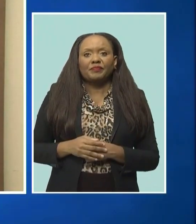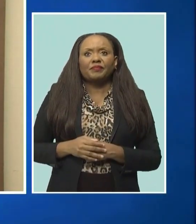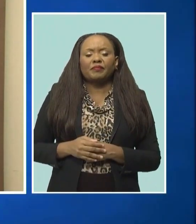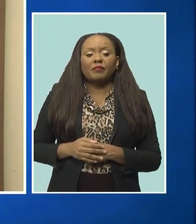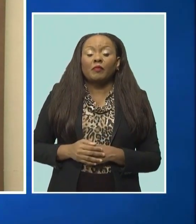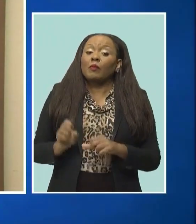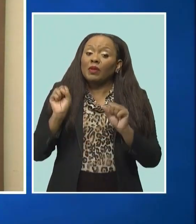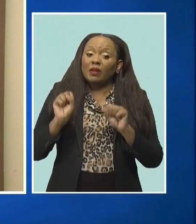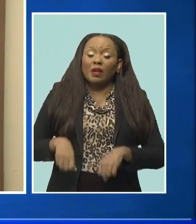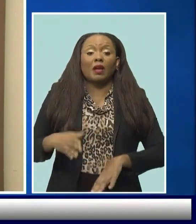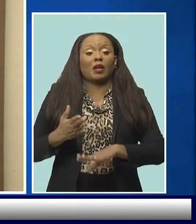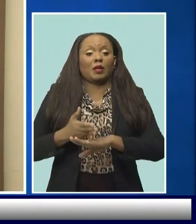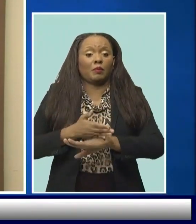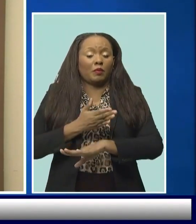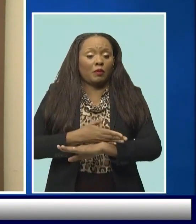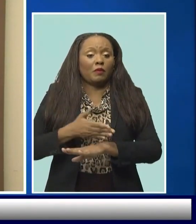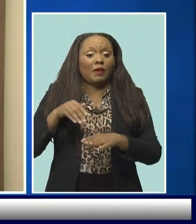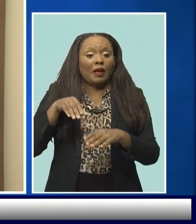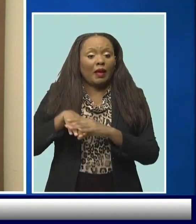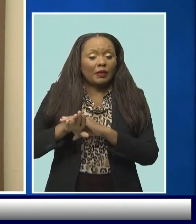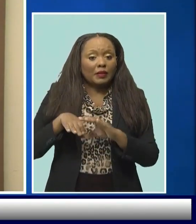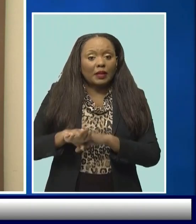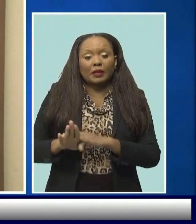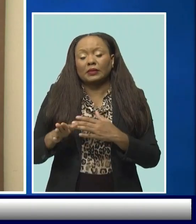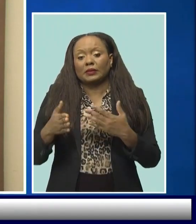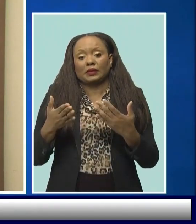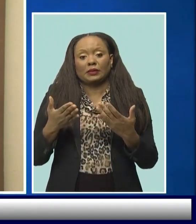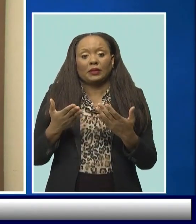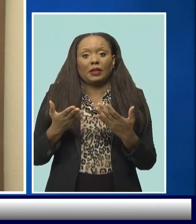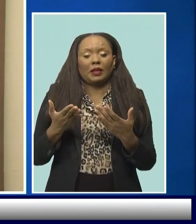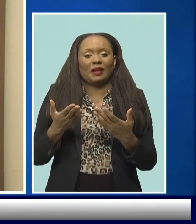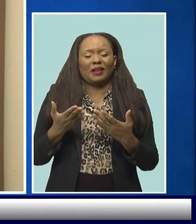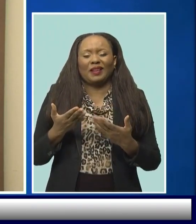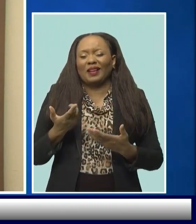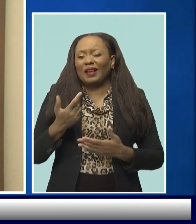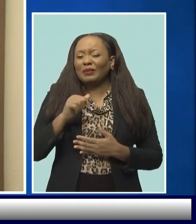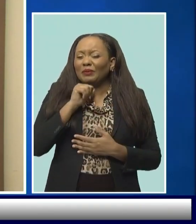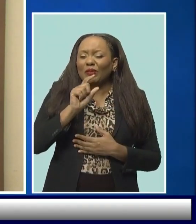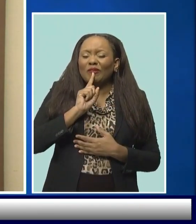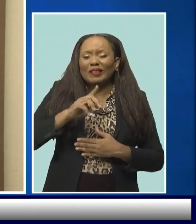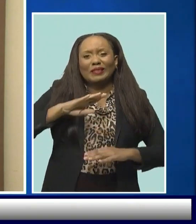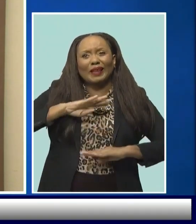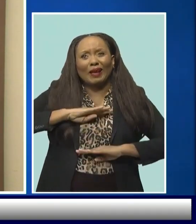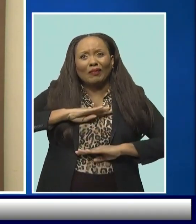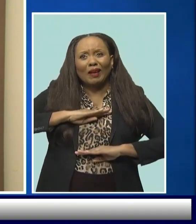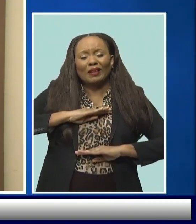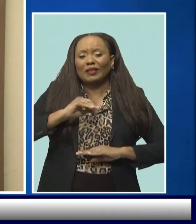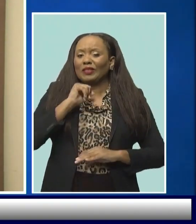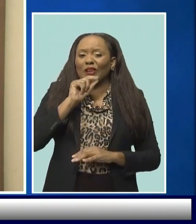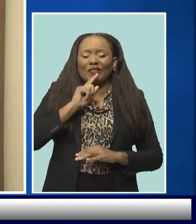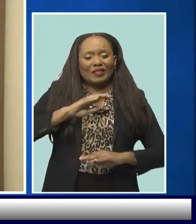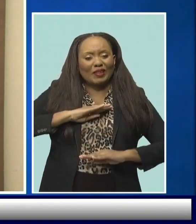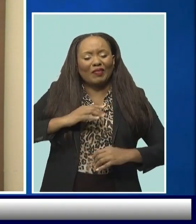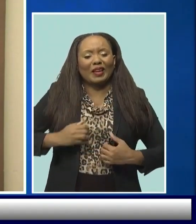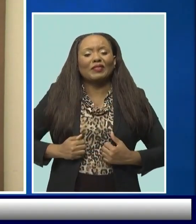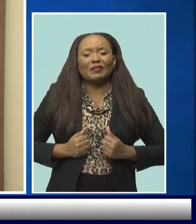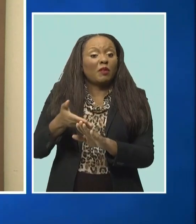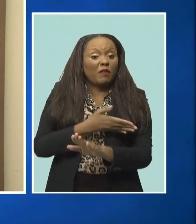the public knows that mental health disease is like any other disease, hypertension, nobody really stigmatizes